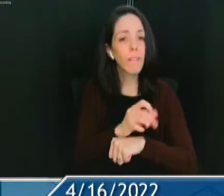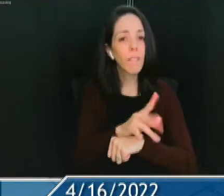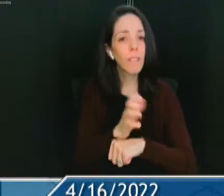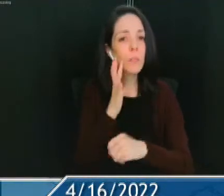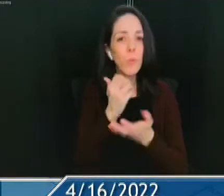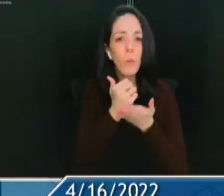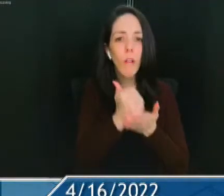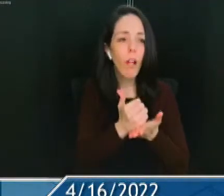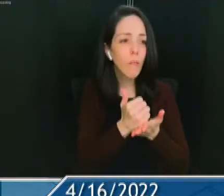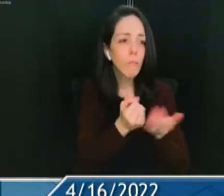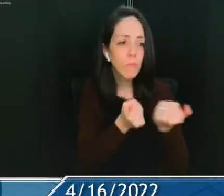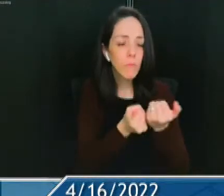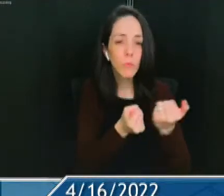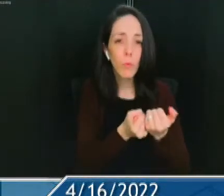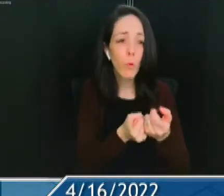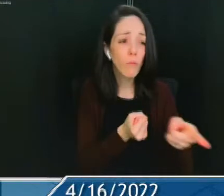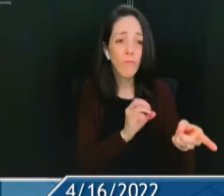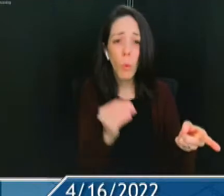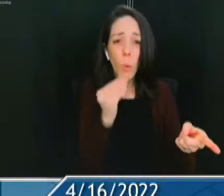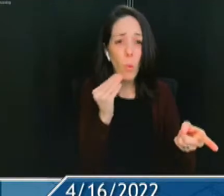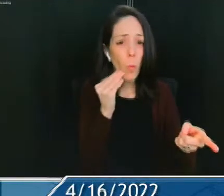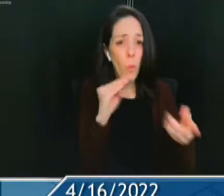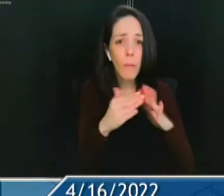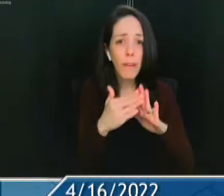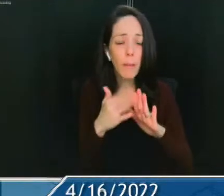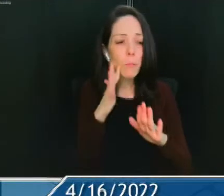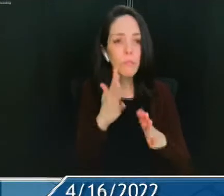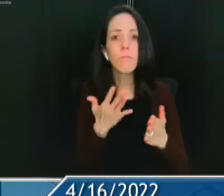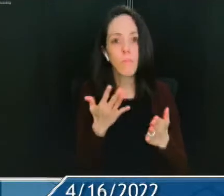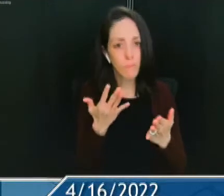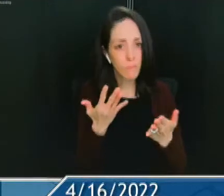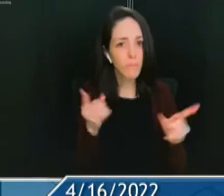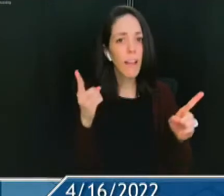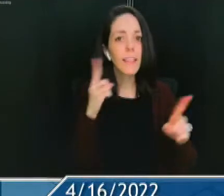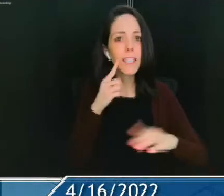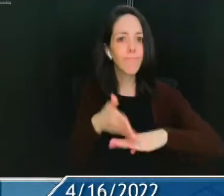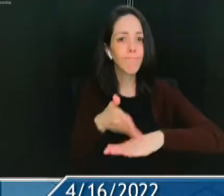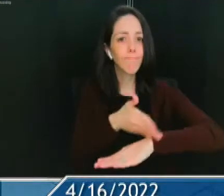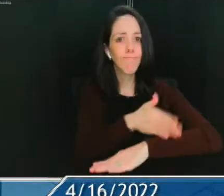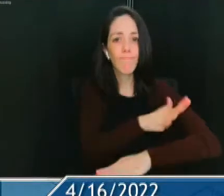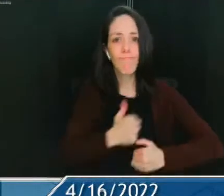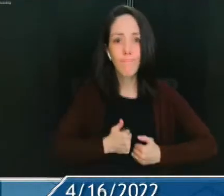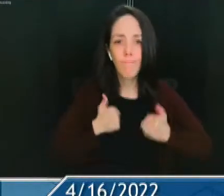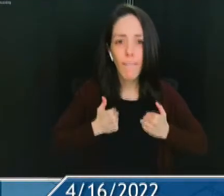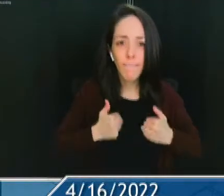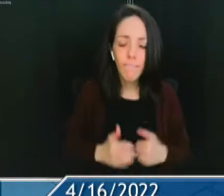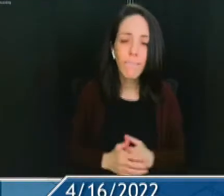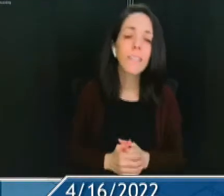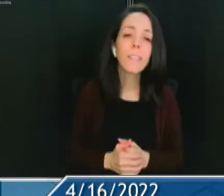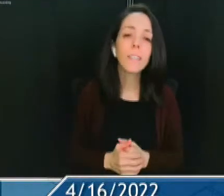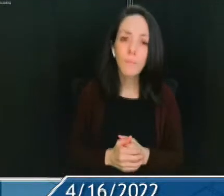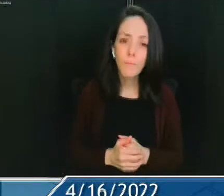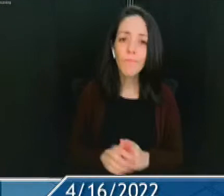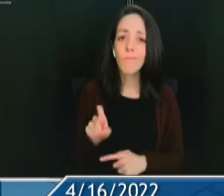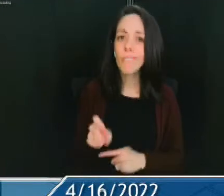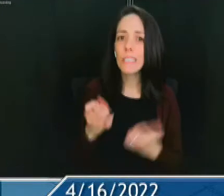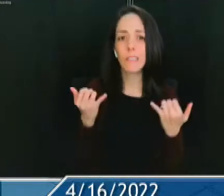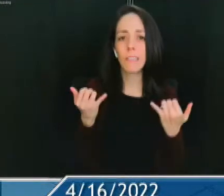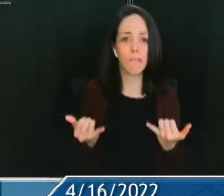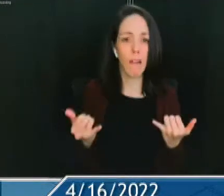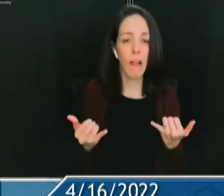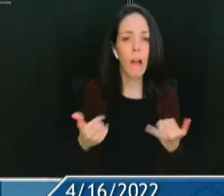in achieving that goal. The need is urgent. I've been volunteering at Sisters of the Road Cafe for several